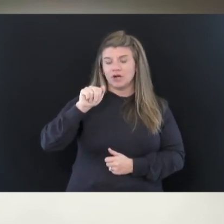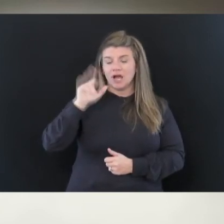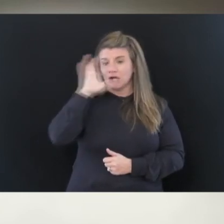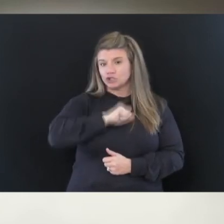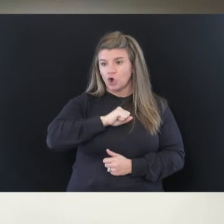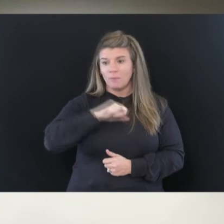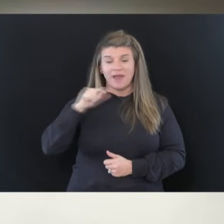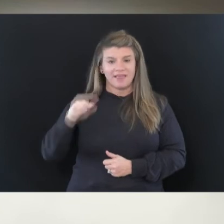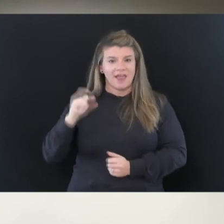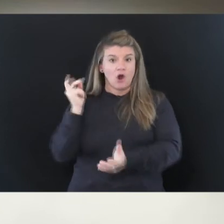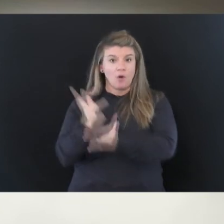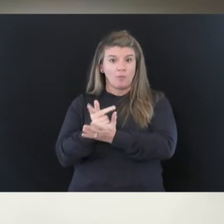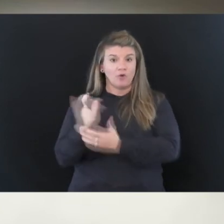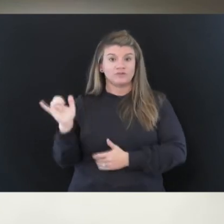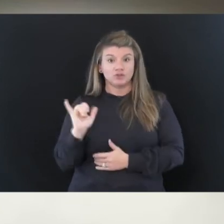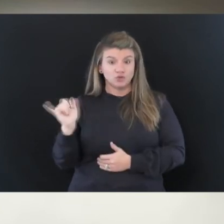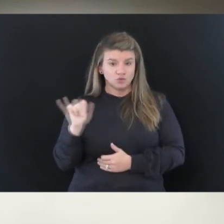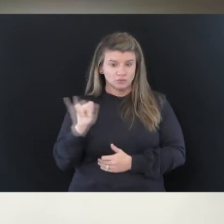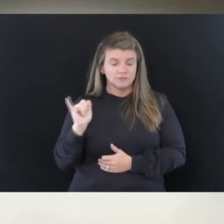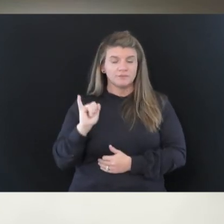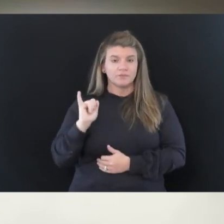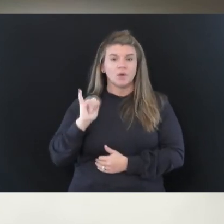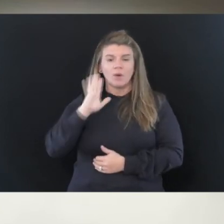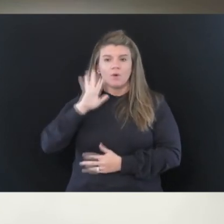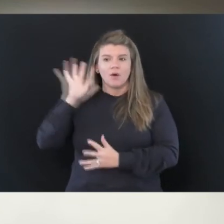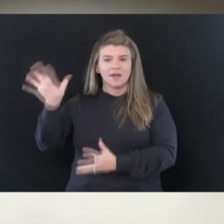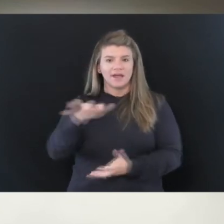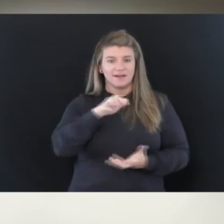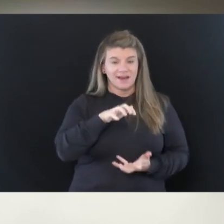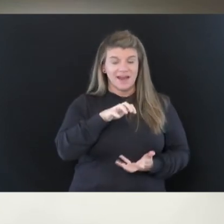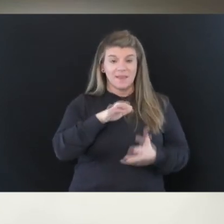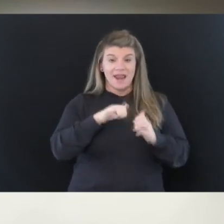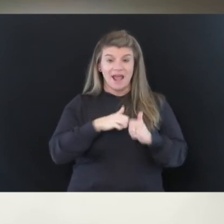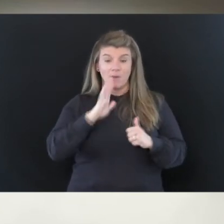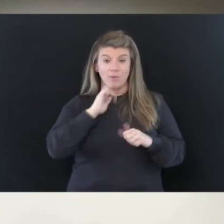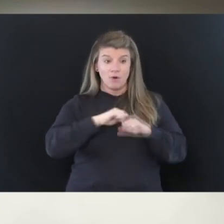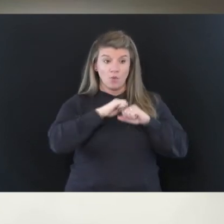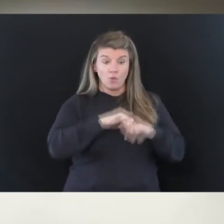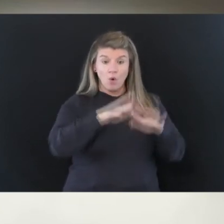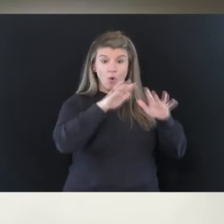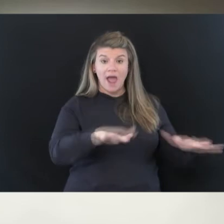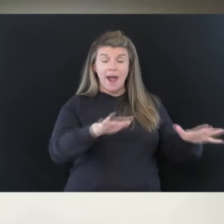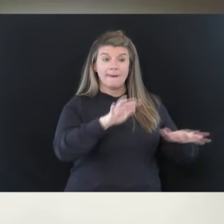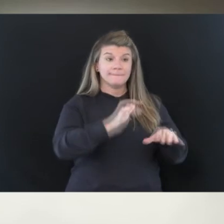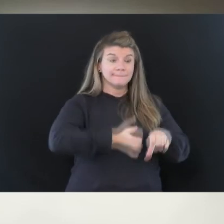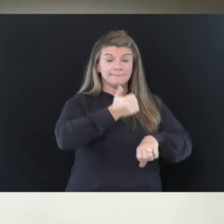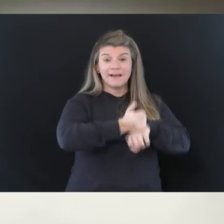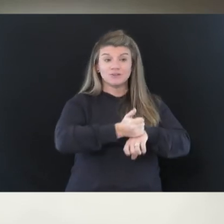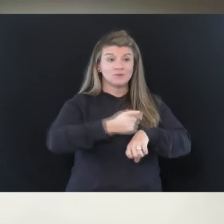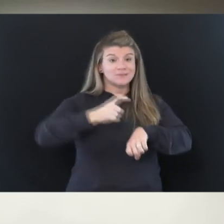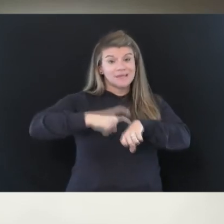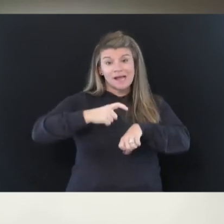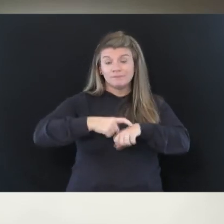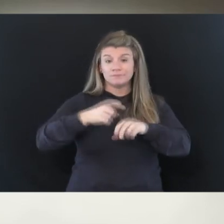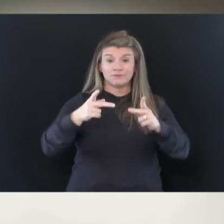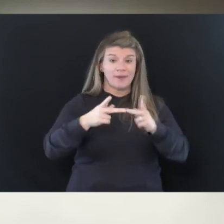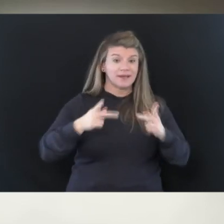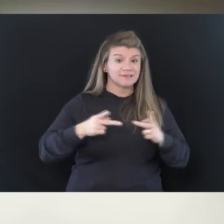gets its approval as well, and the rollout based on time, space, and distance when those